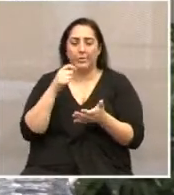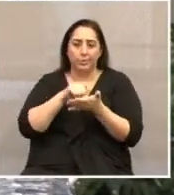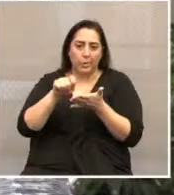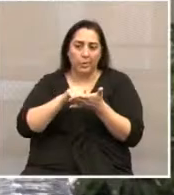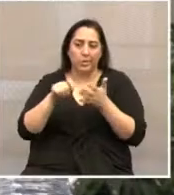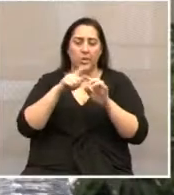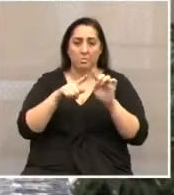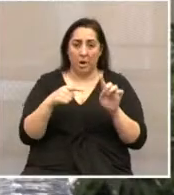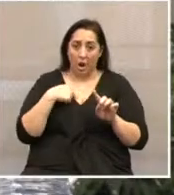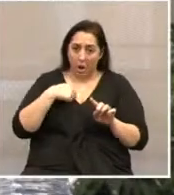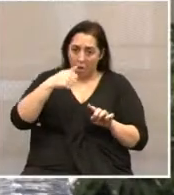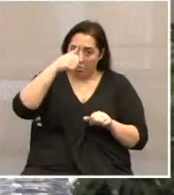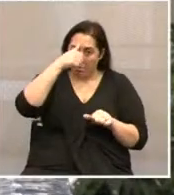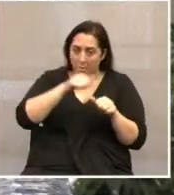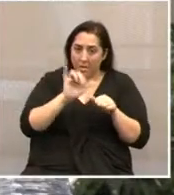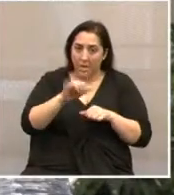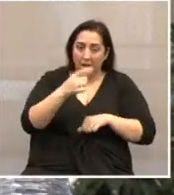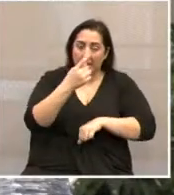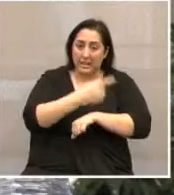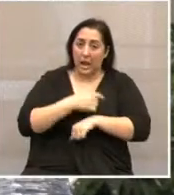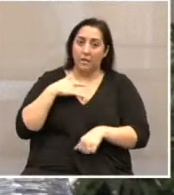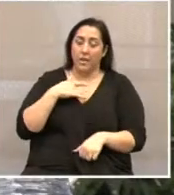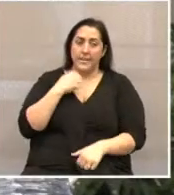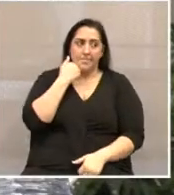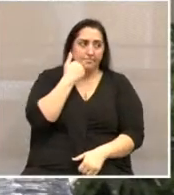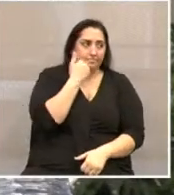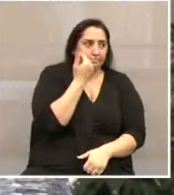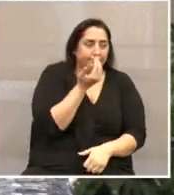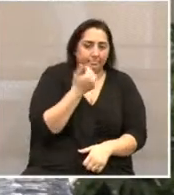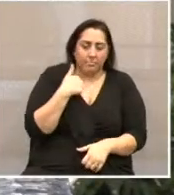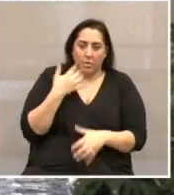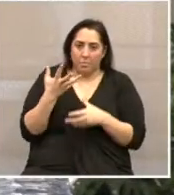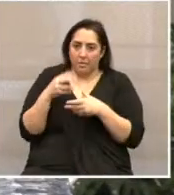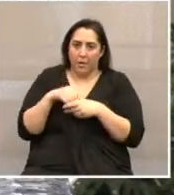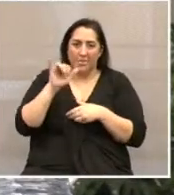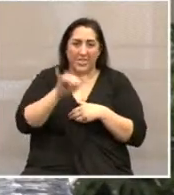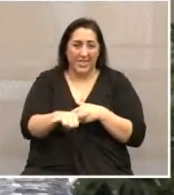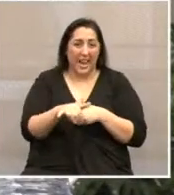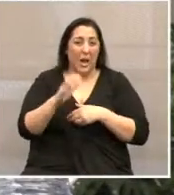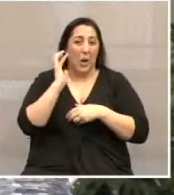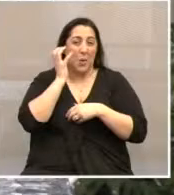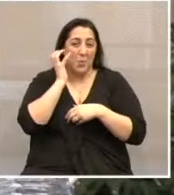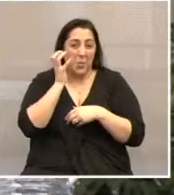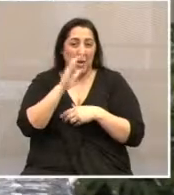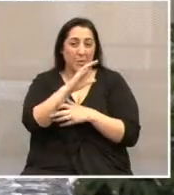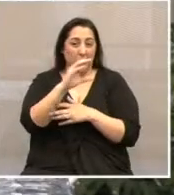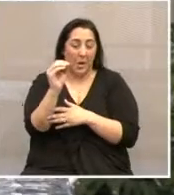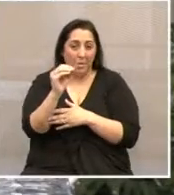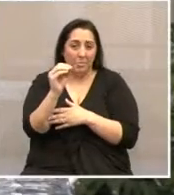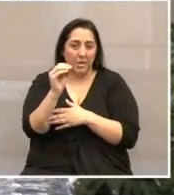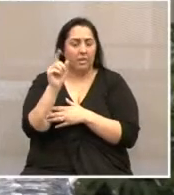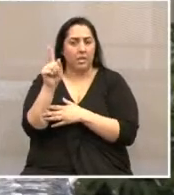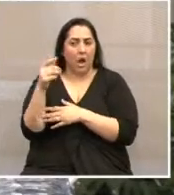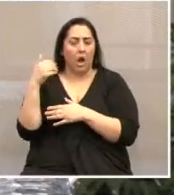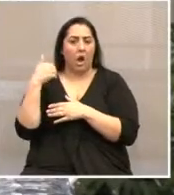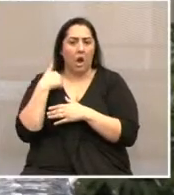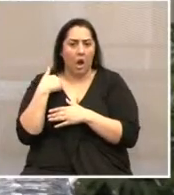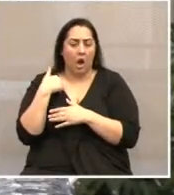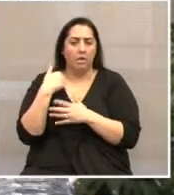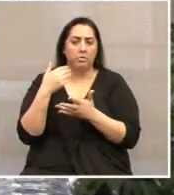was ashamed of being part of a station that would run a program that was so